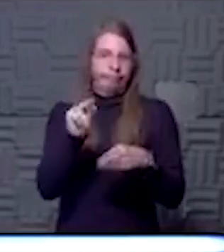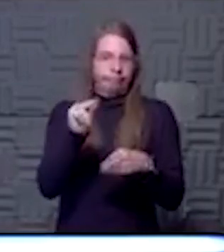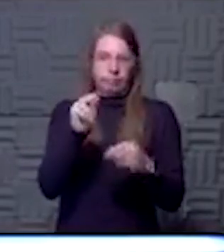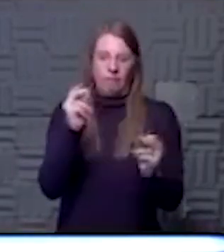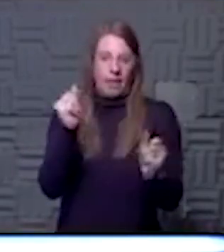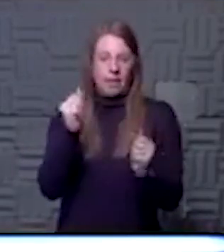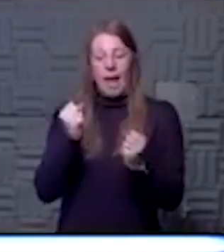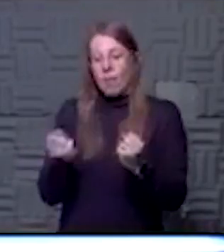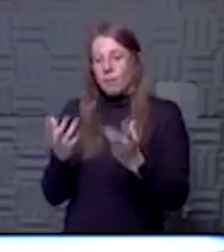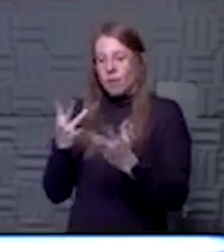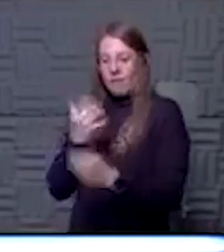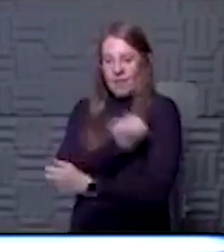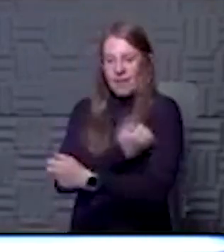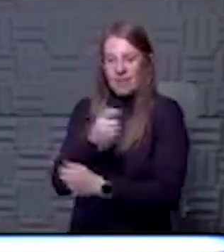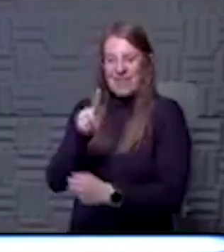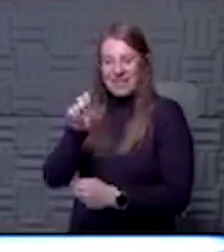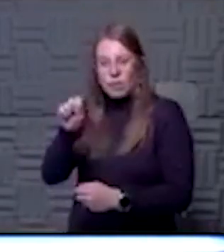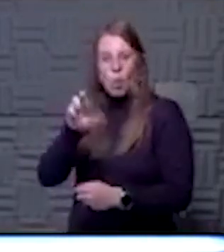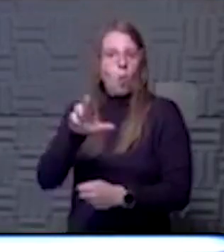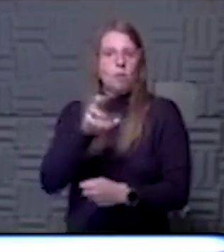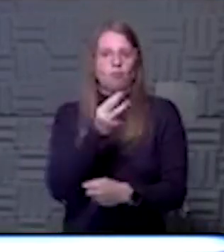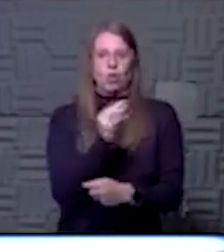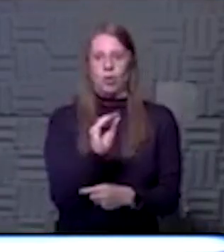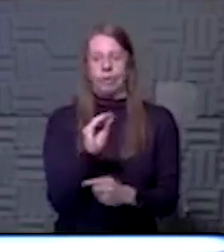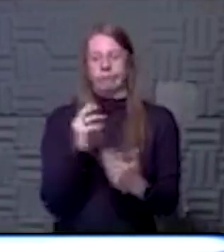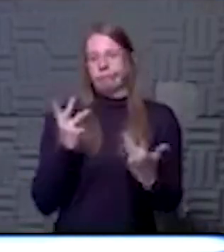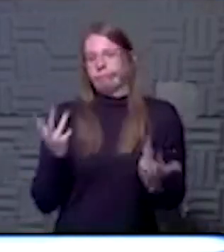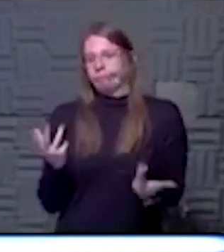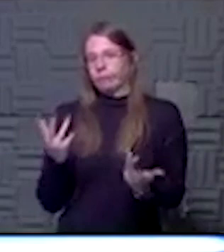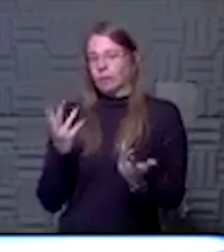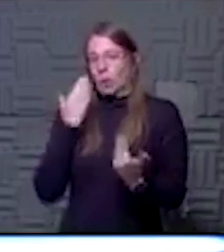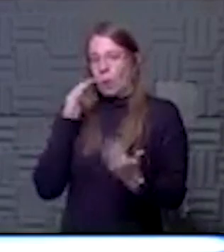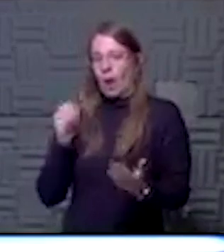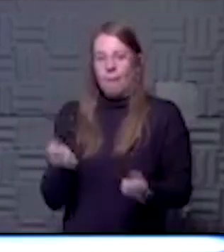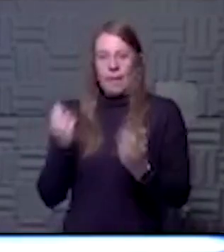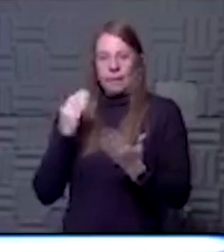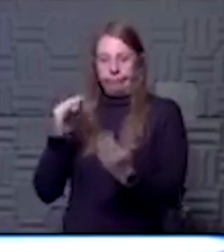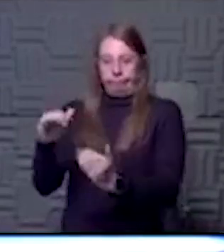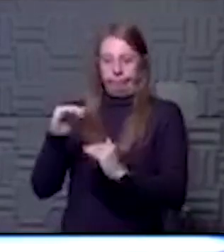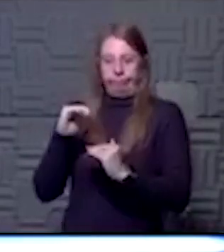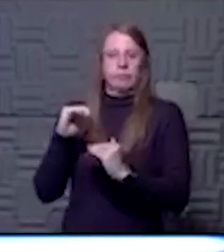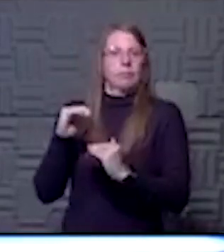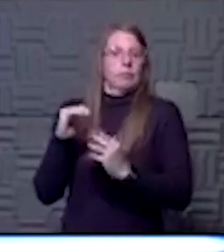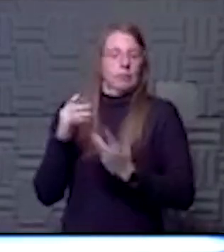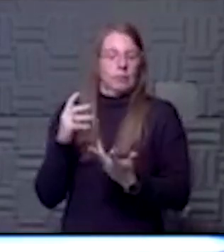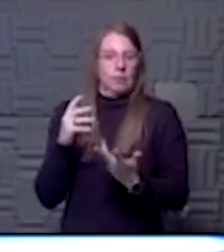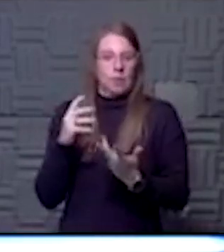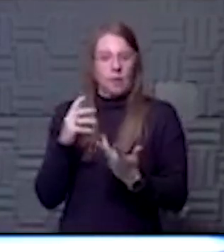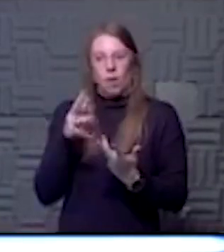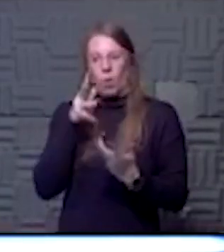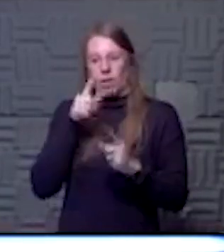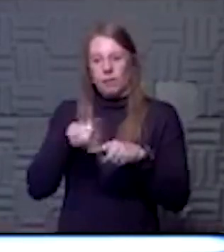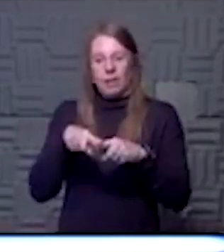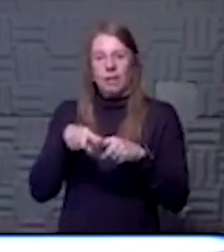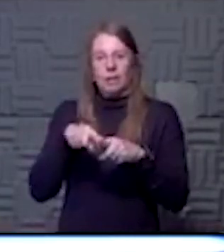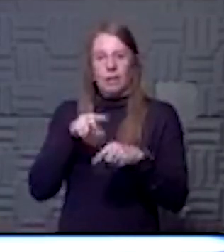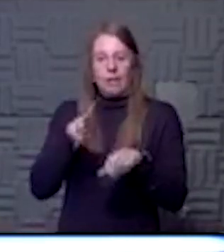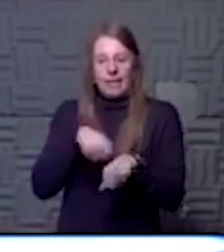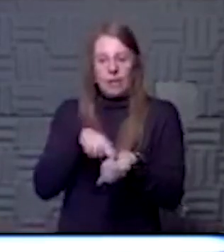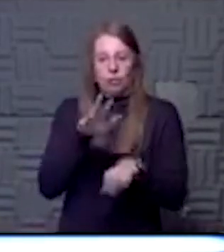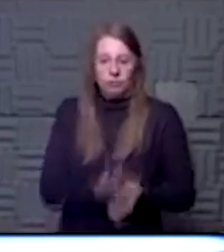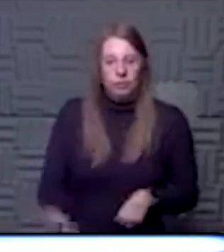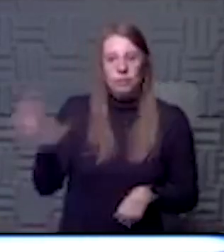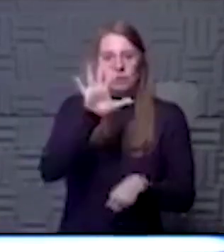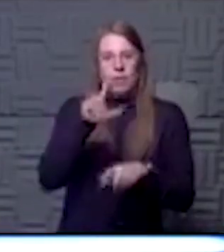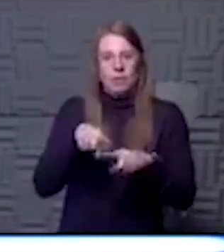will we actually get in Kansas or in Missouri in those early phases, because it'll all be done through an allocation process nationwide based on the